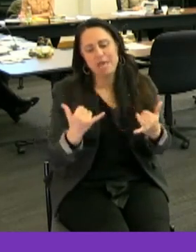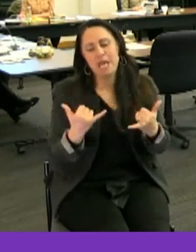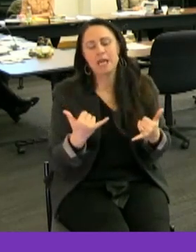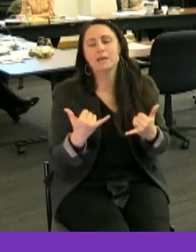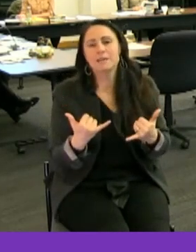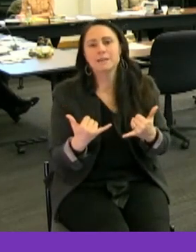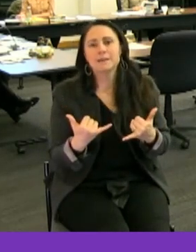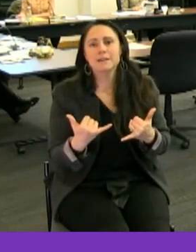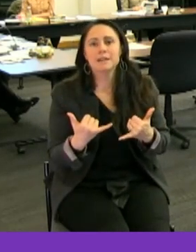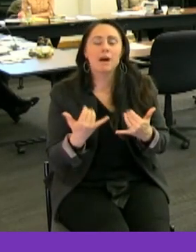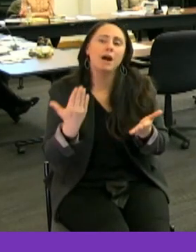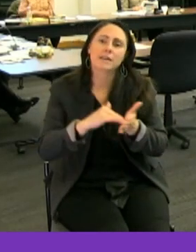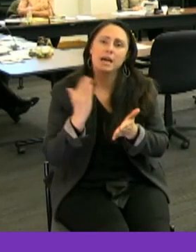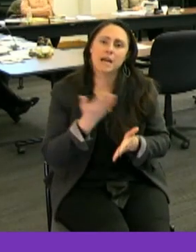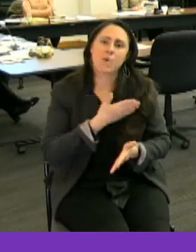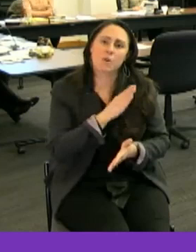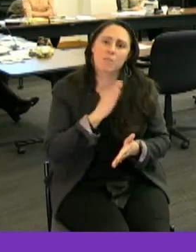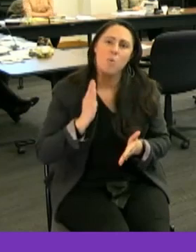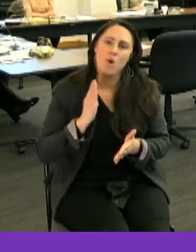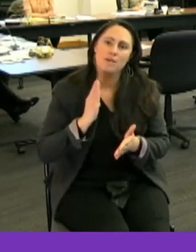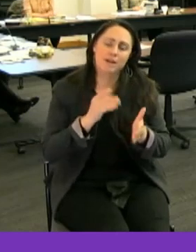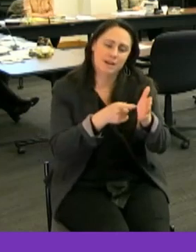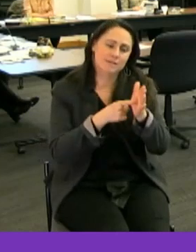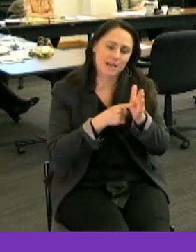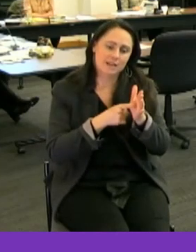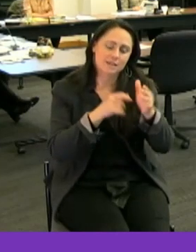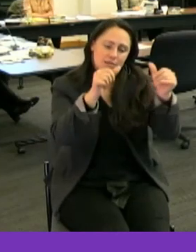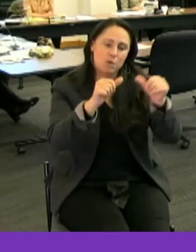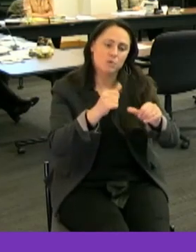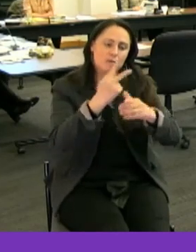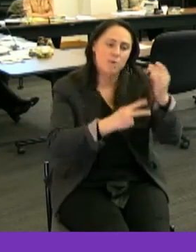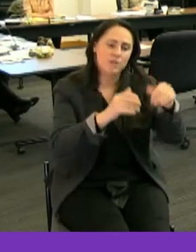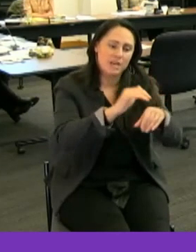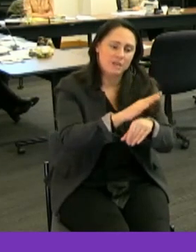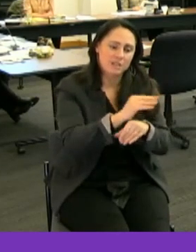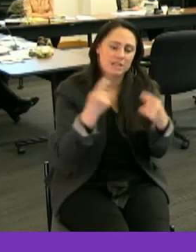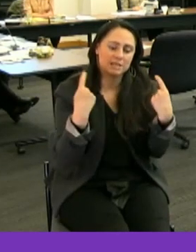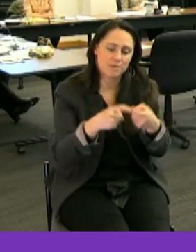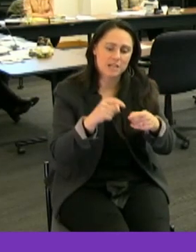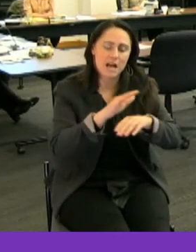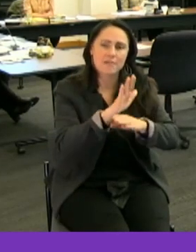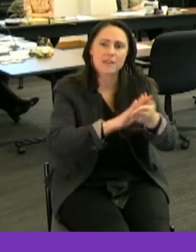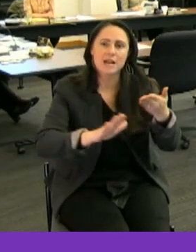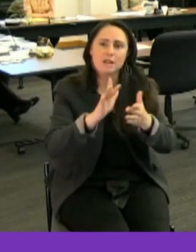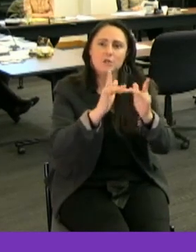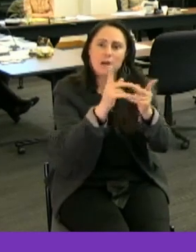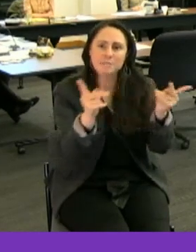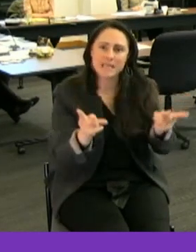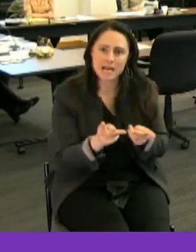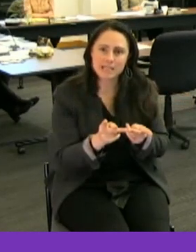being. Again, our board agenda is posted in both English and Spanish on the college's website.